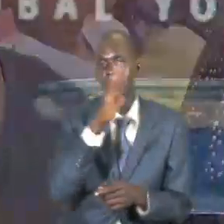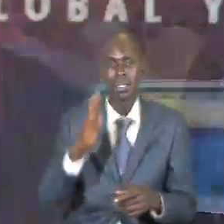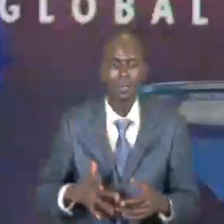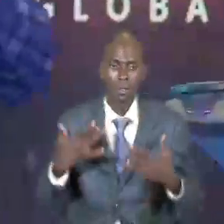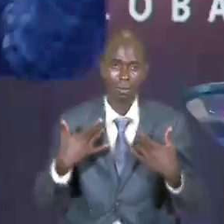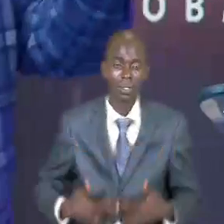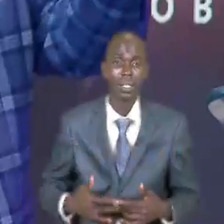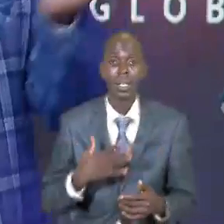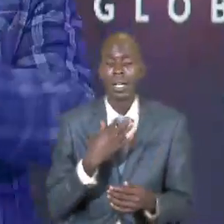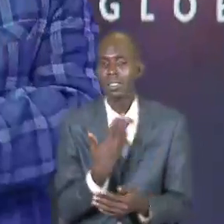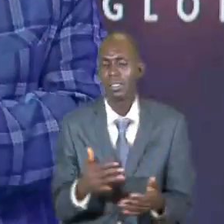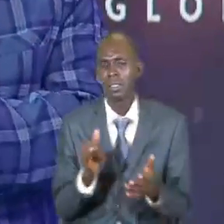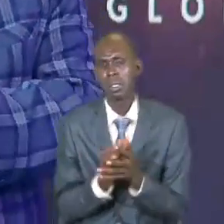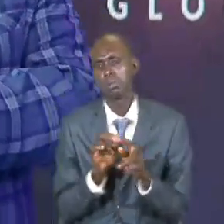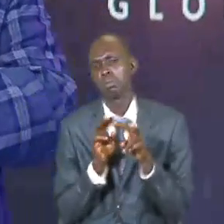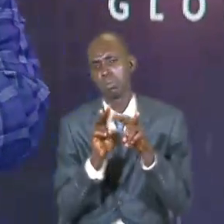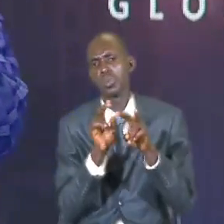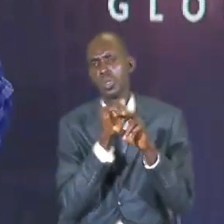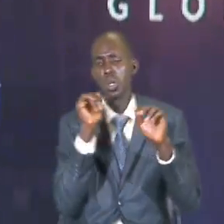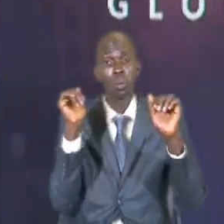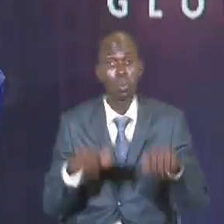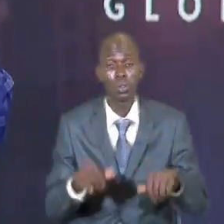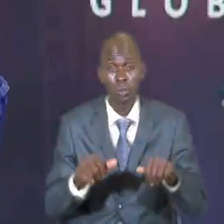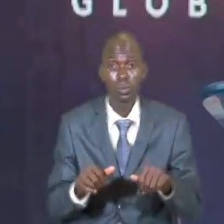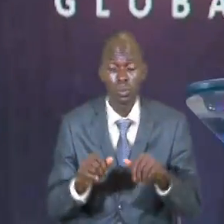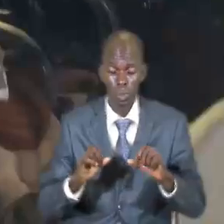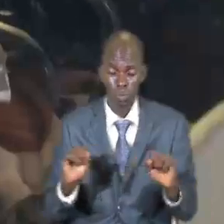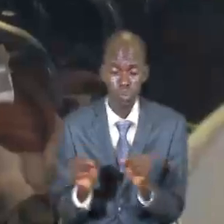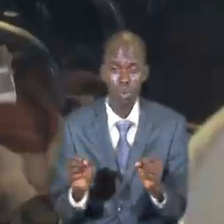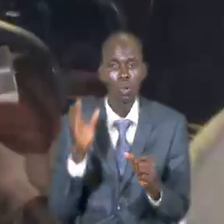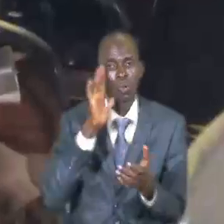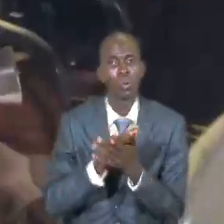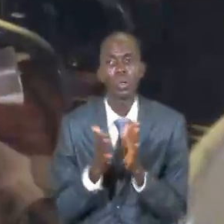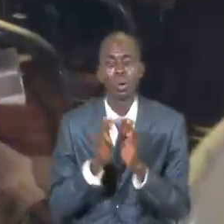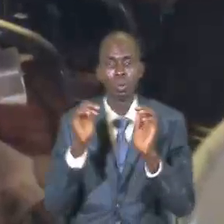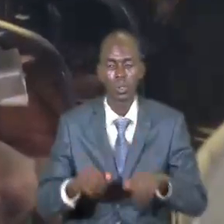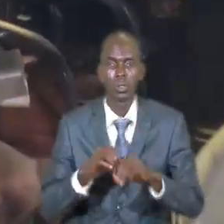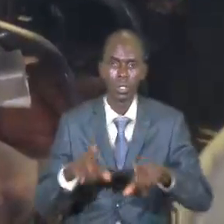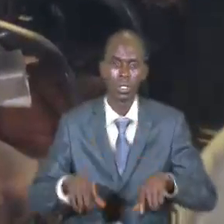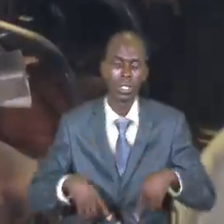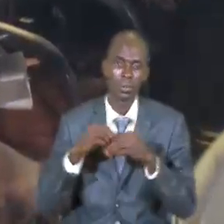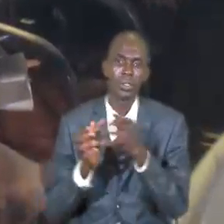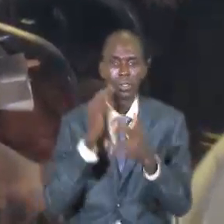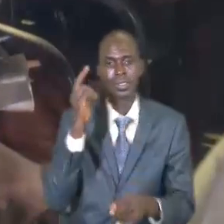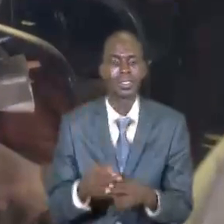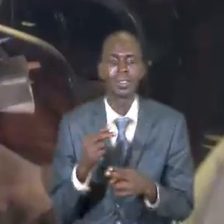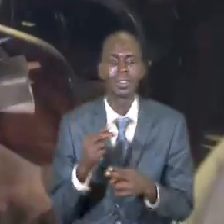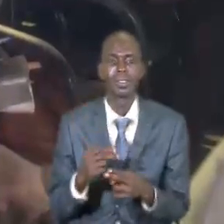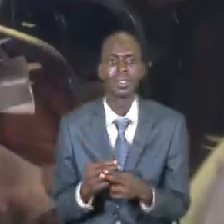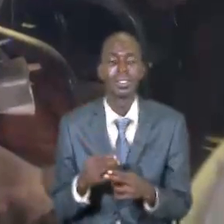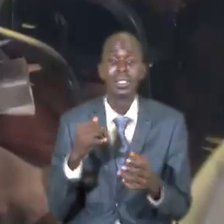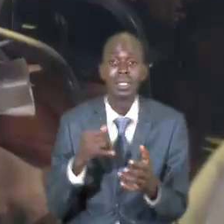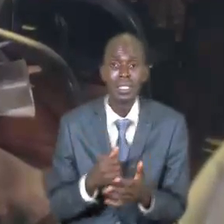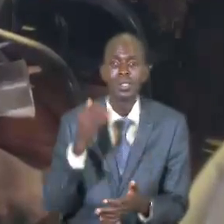impossible, suddenly they'll become possible in your life. It will happen.